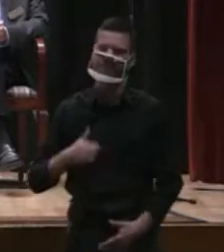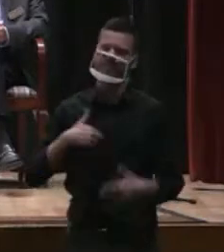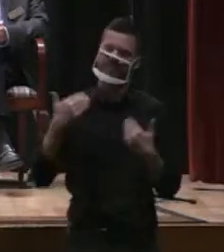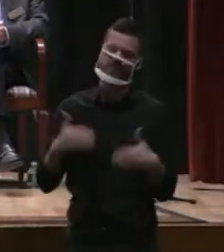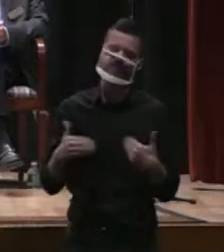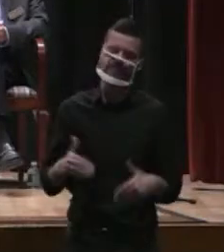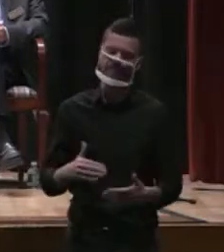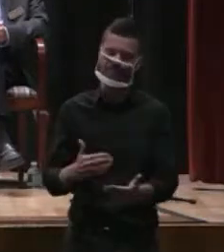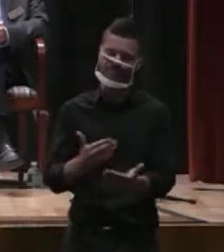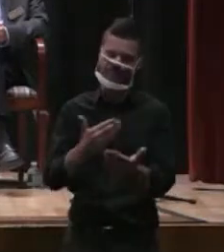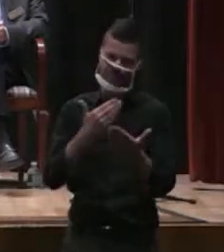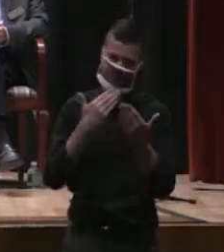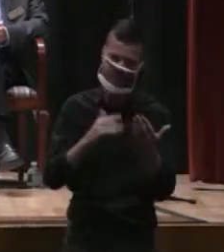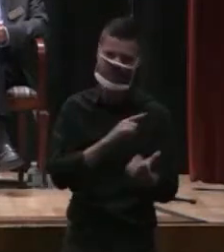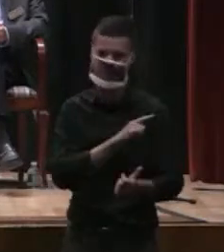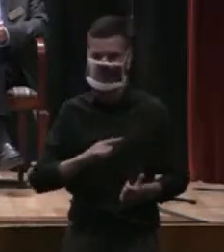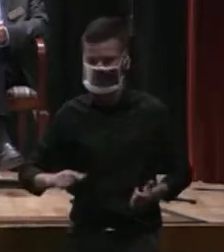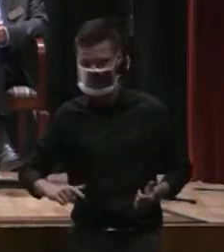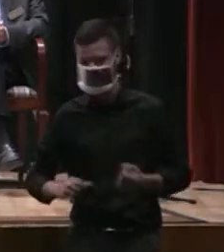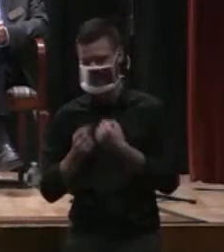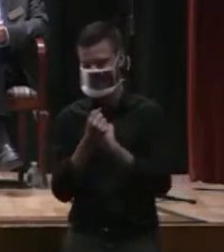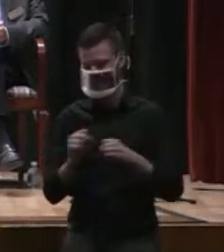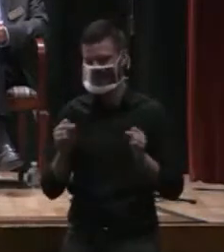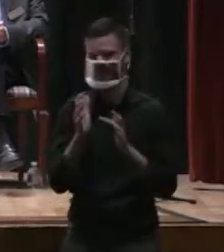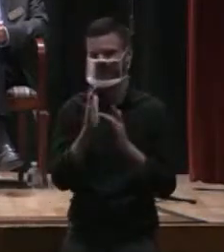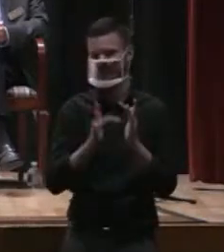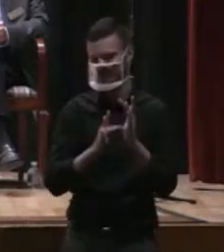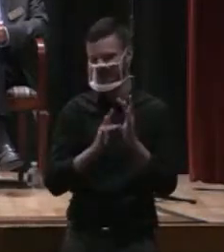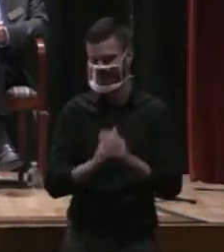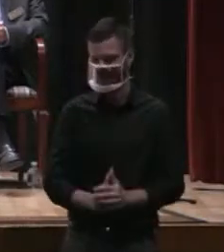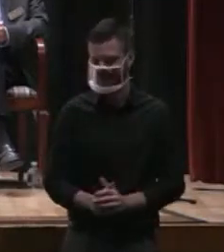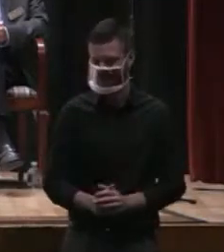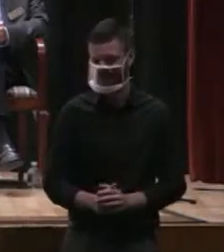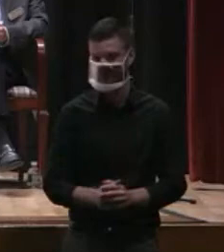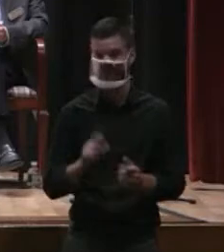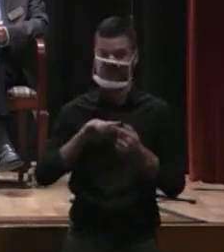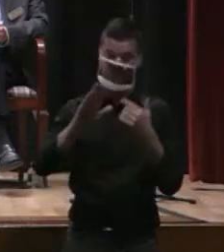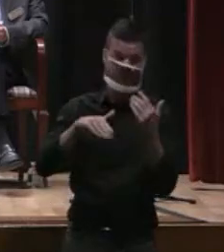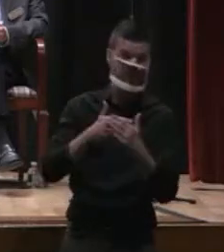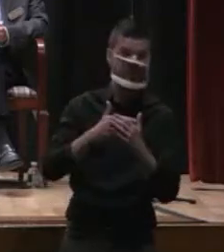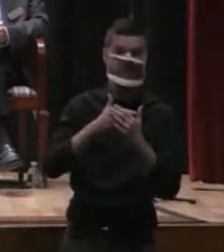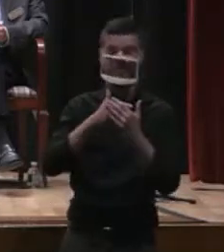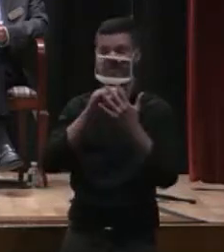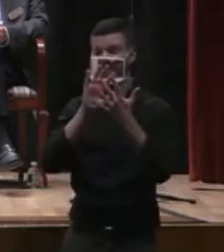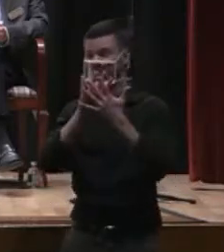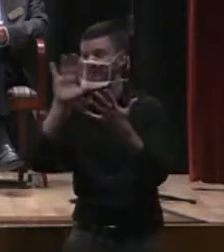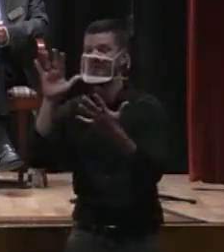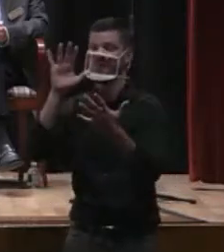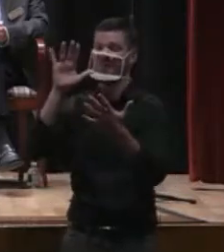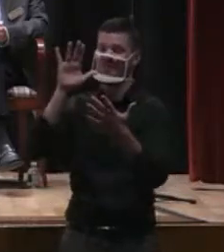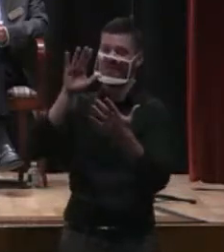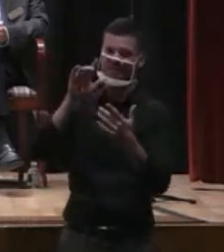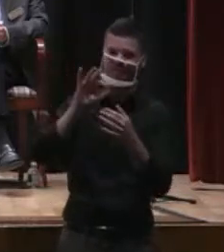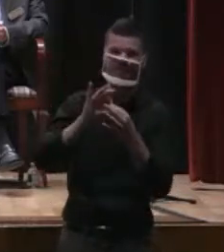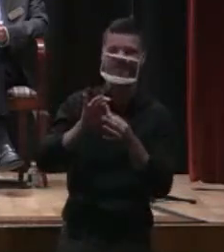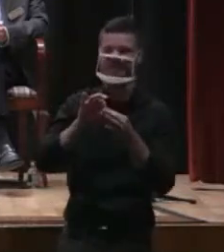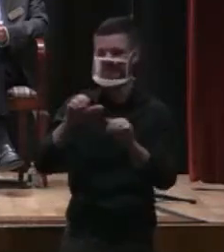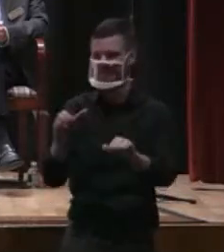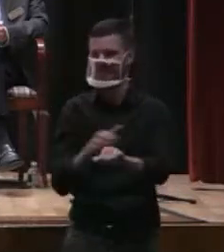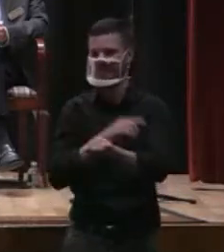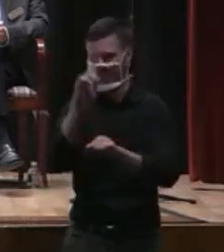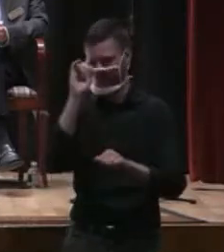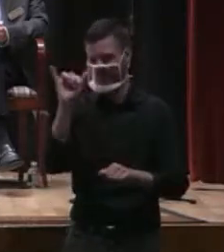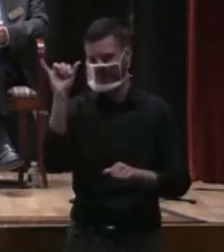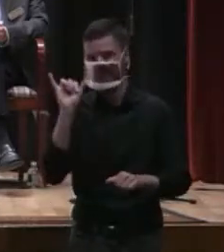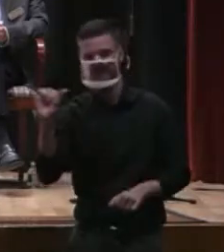huge thank you to the Lord and Savior Jesus Christ. To him be all the glory, honor, dominion, and power forever and ever.